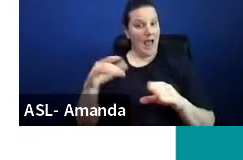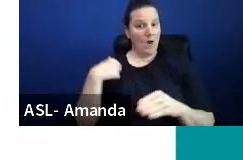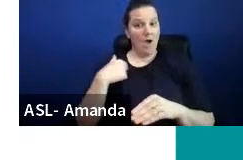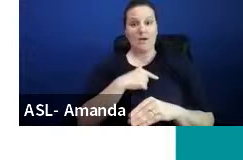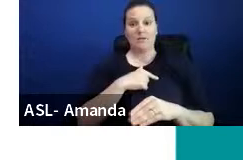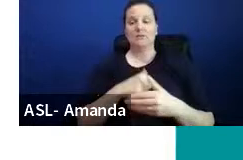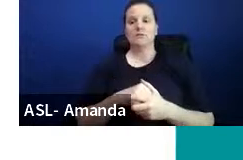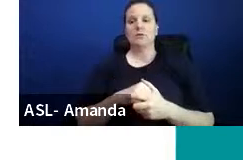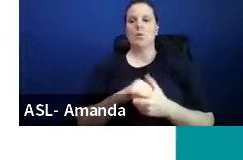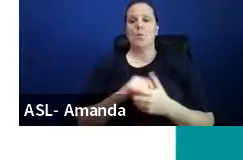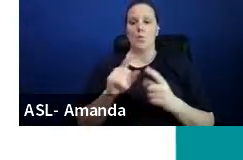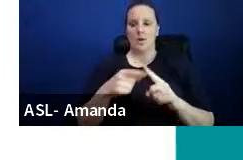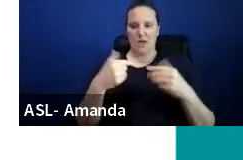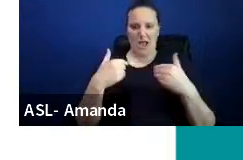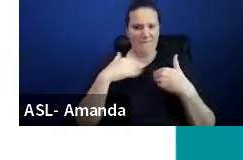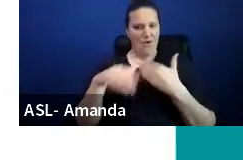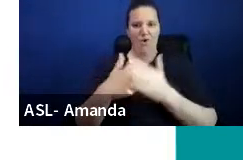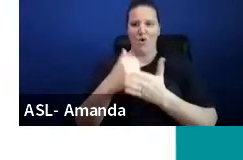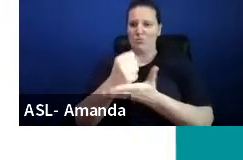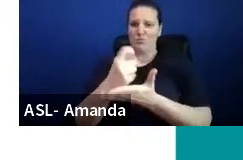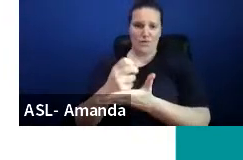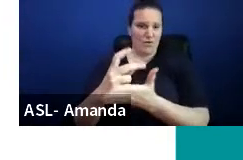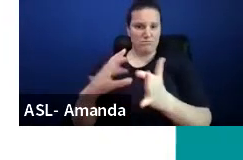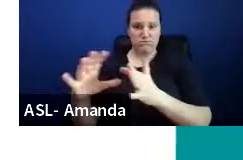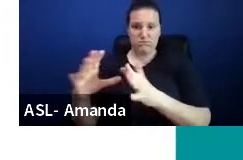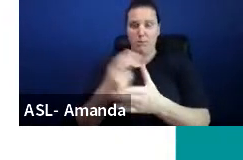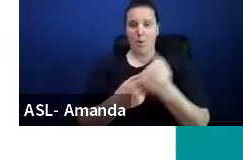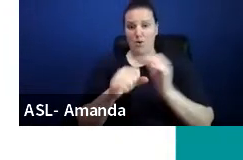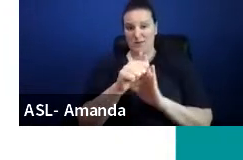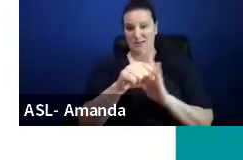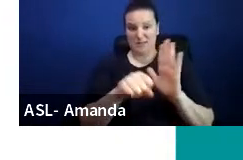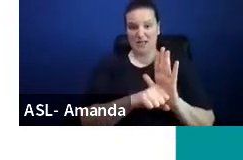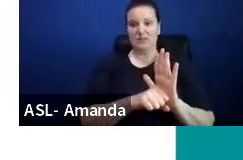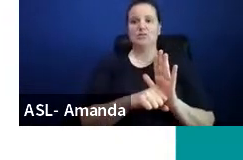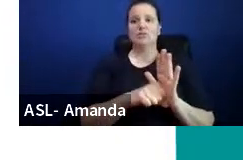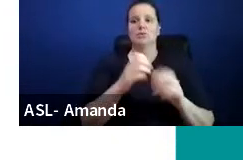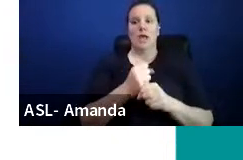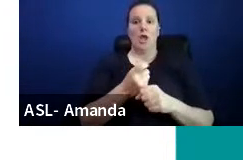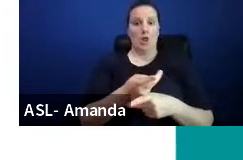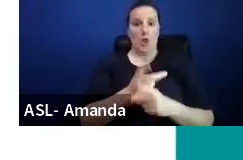to, once we have all the approvals in both states, to get a